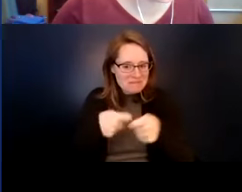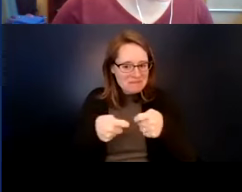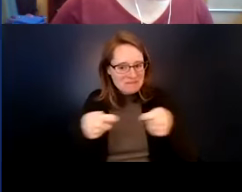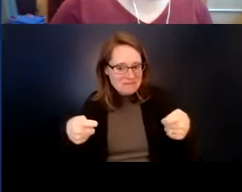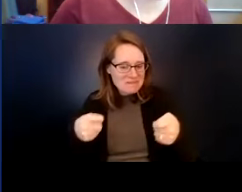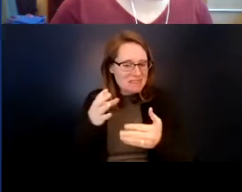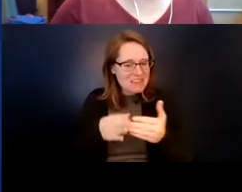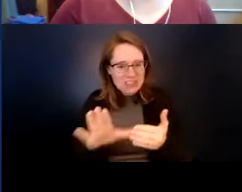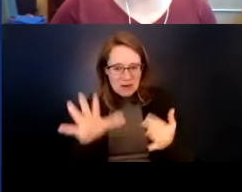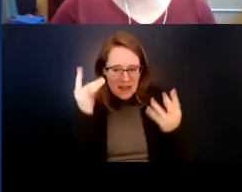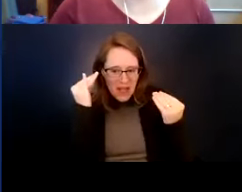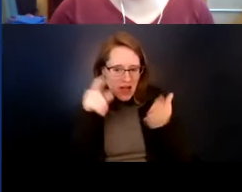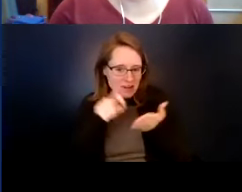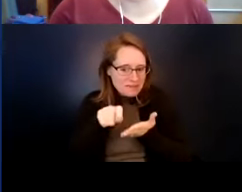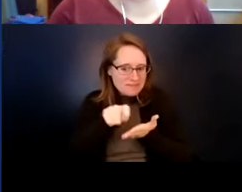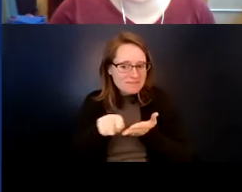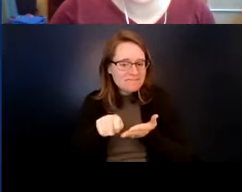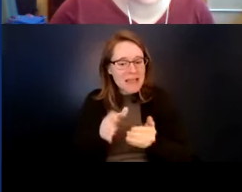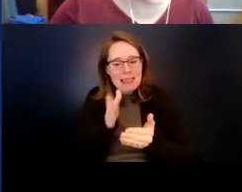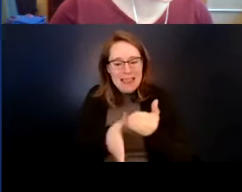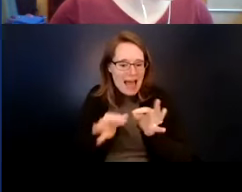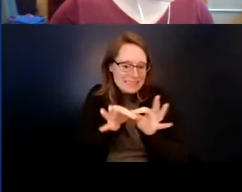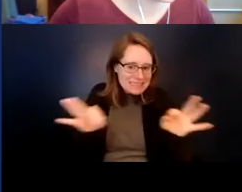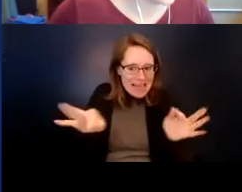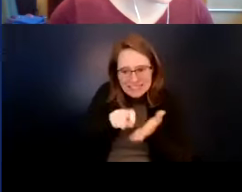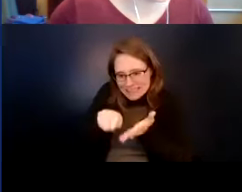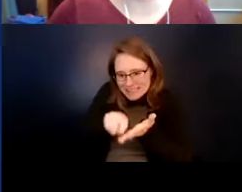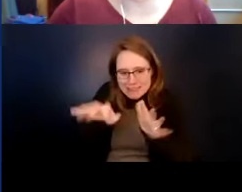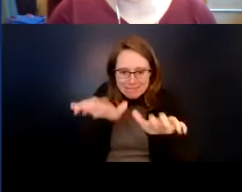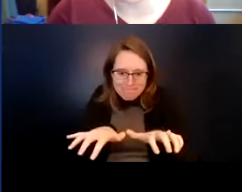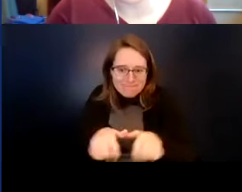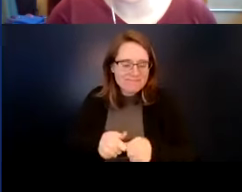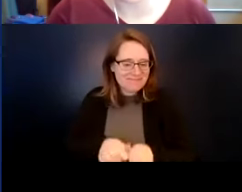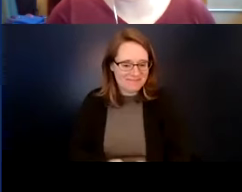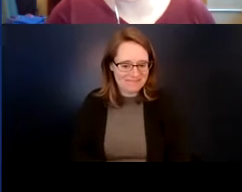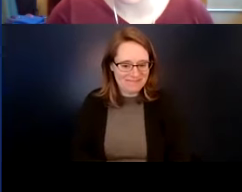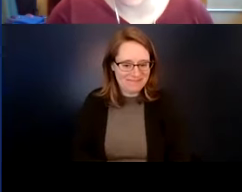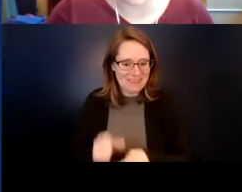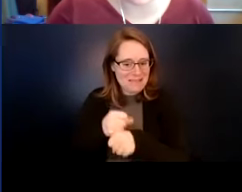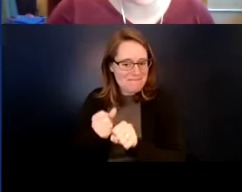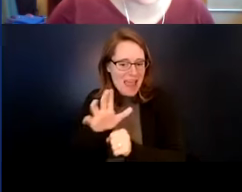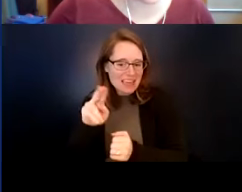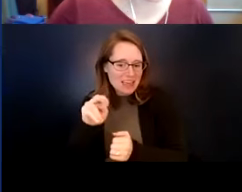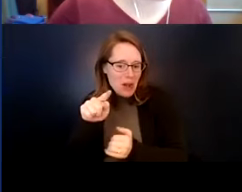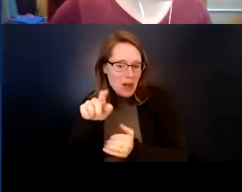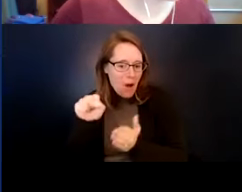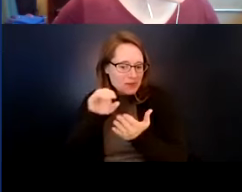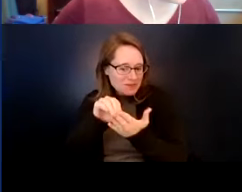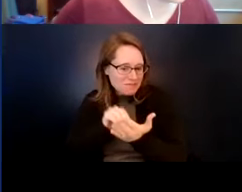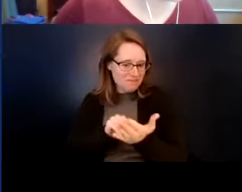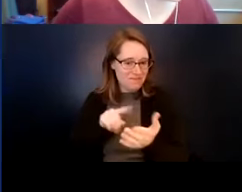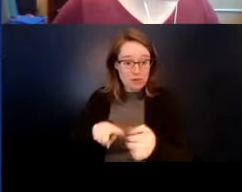thought, wrap up a last sentence or two, make some notes so that you can come back to this.